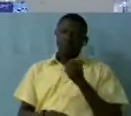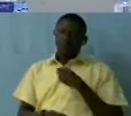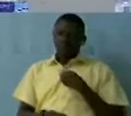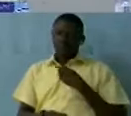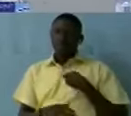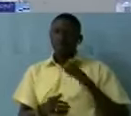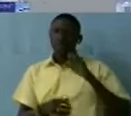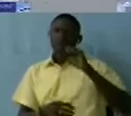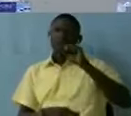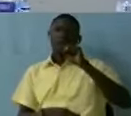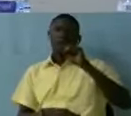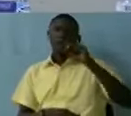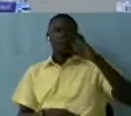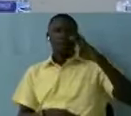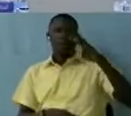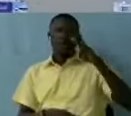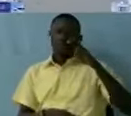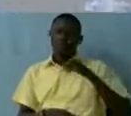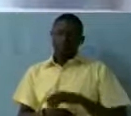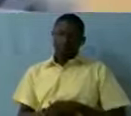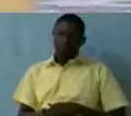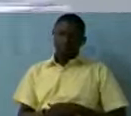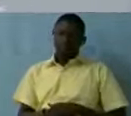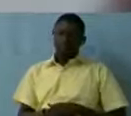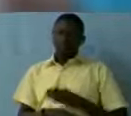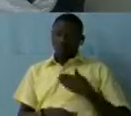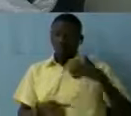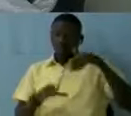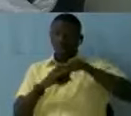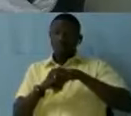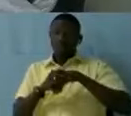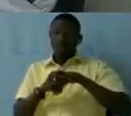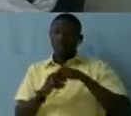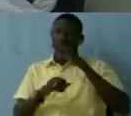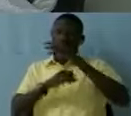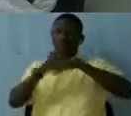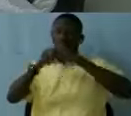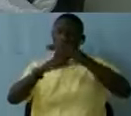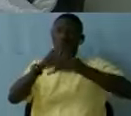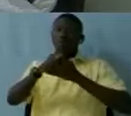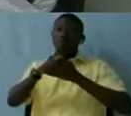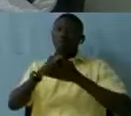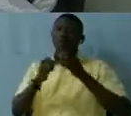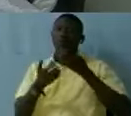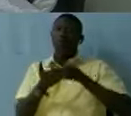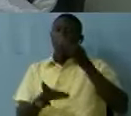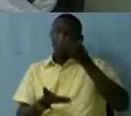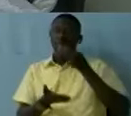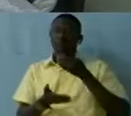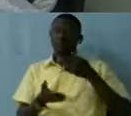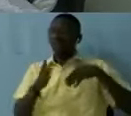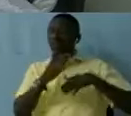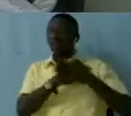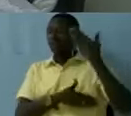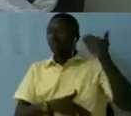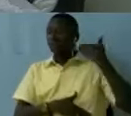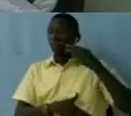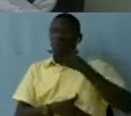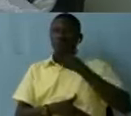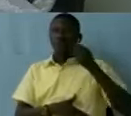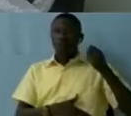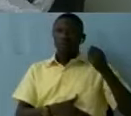We were in the project since a global fund round 3. And a second phase. Its second phase. Focus for